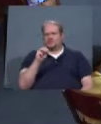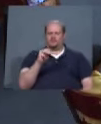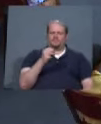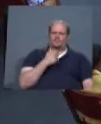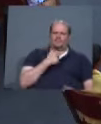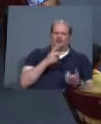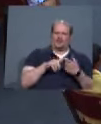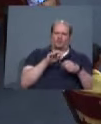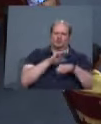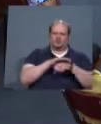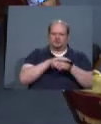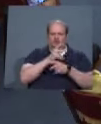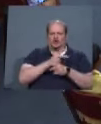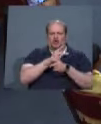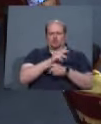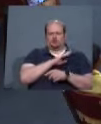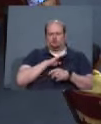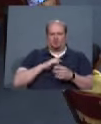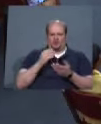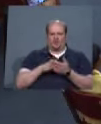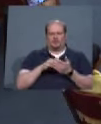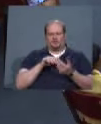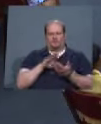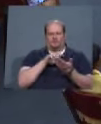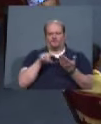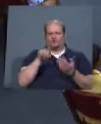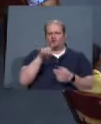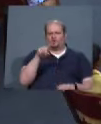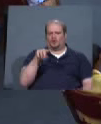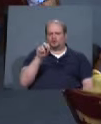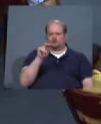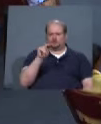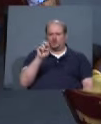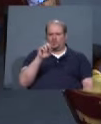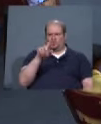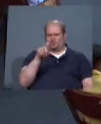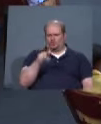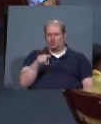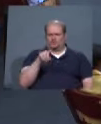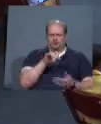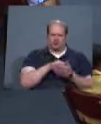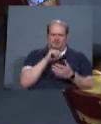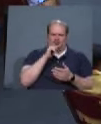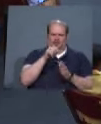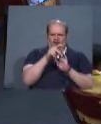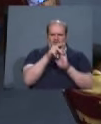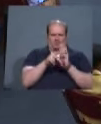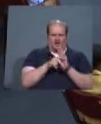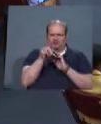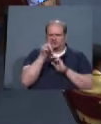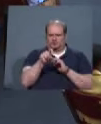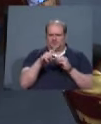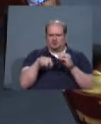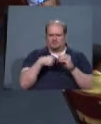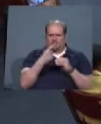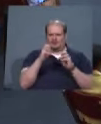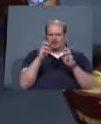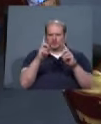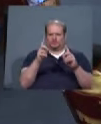wanted to caution the board again. What you have before you is a zoning question. It is not a policy question on